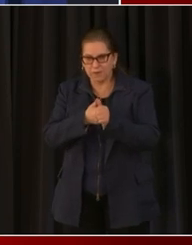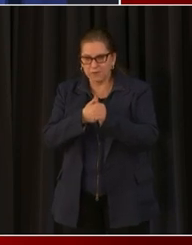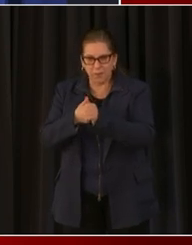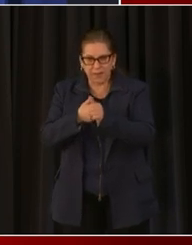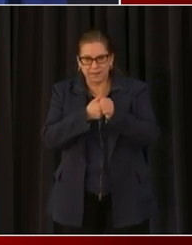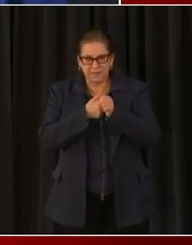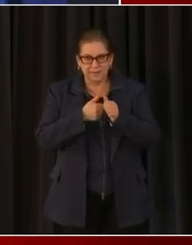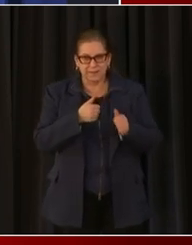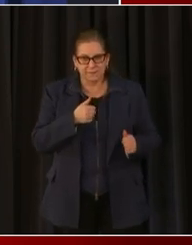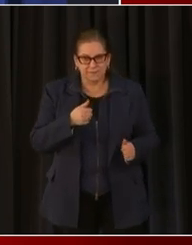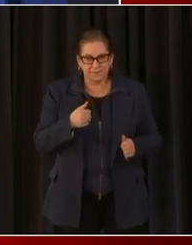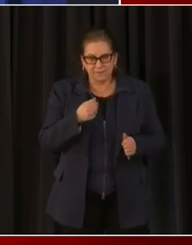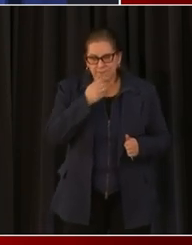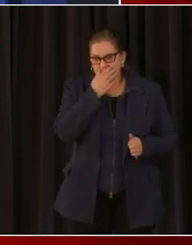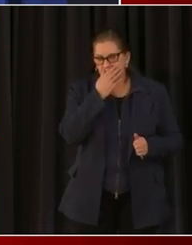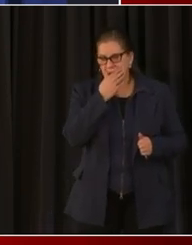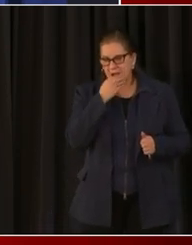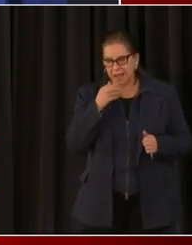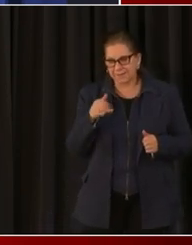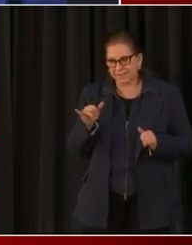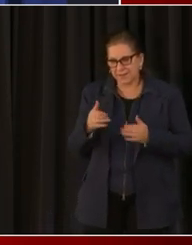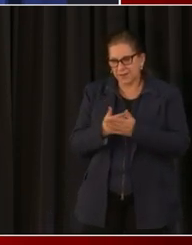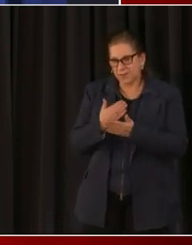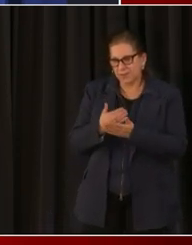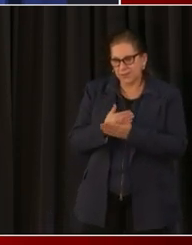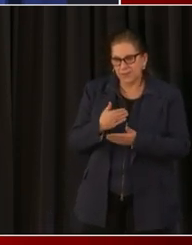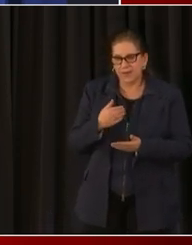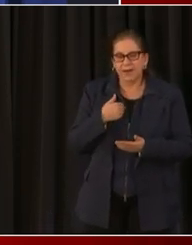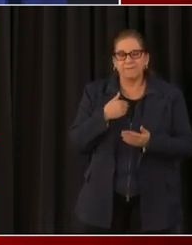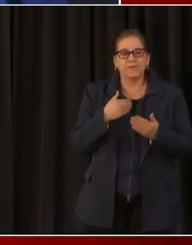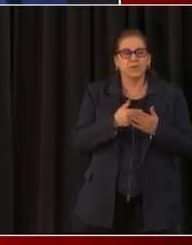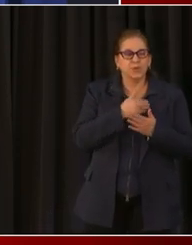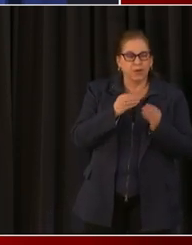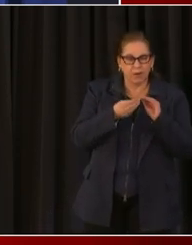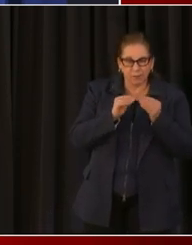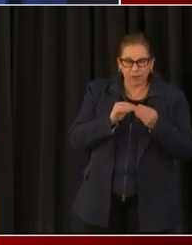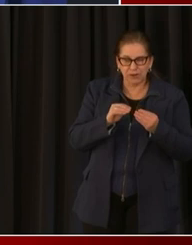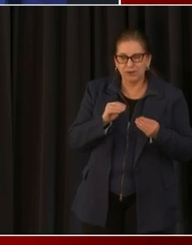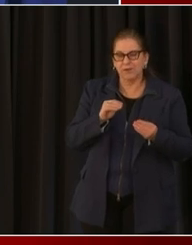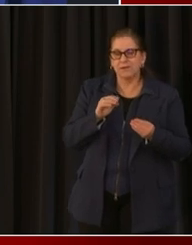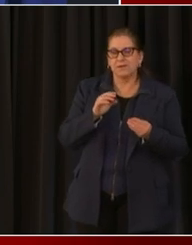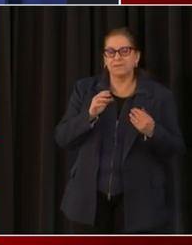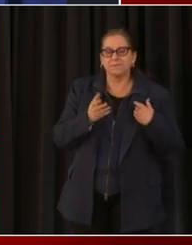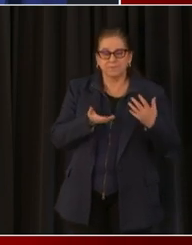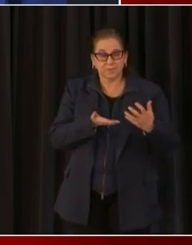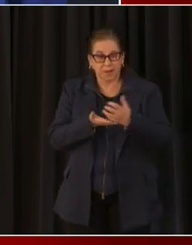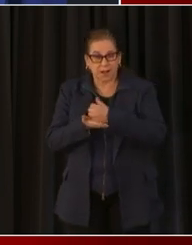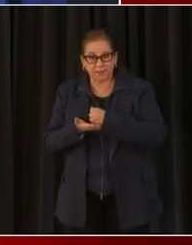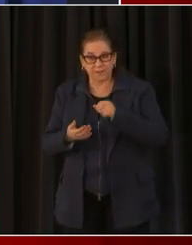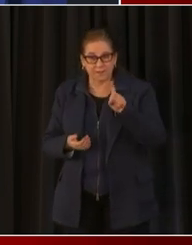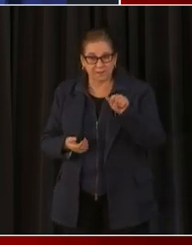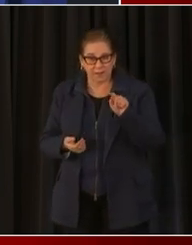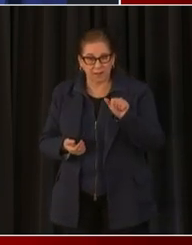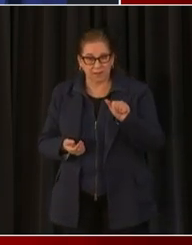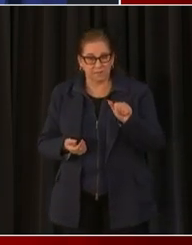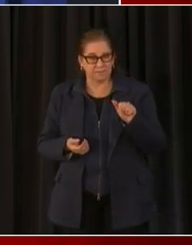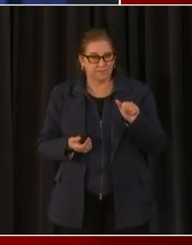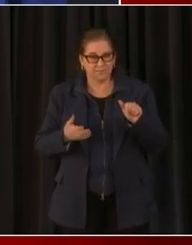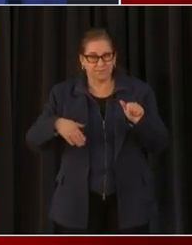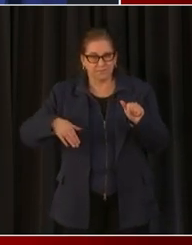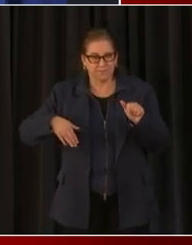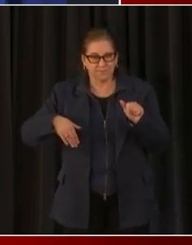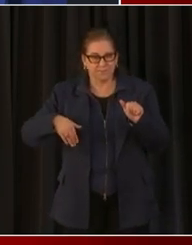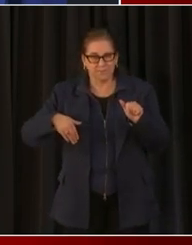in the same way that we quantify the reported cases to you all, the number of variants. What we are able